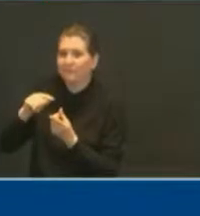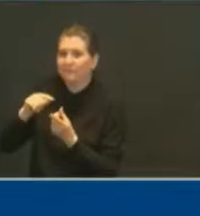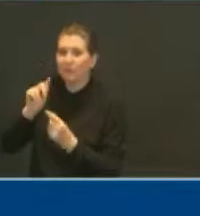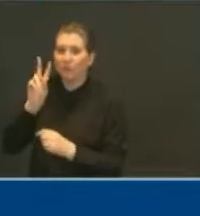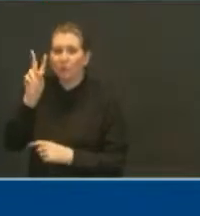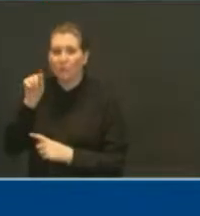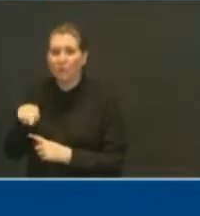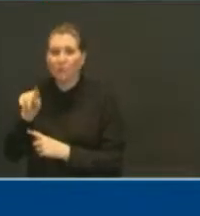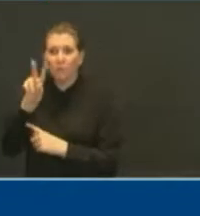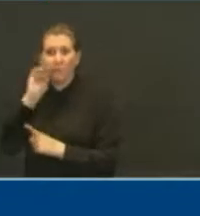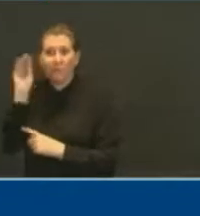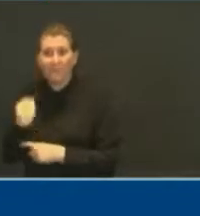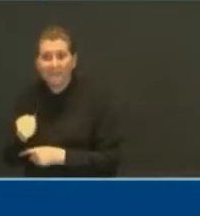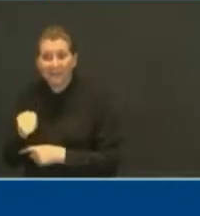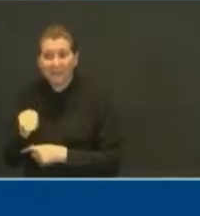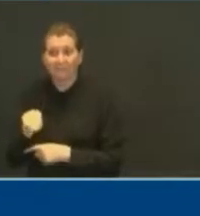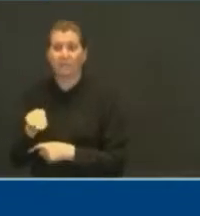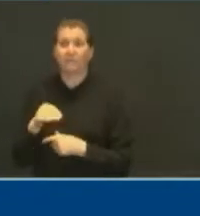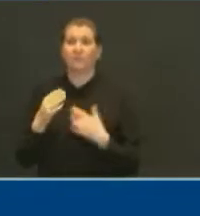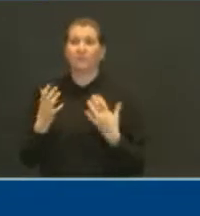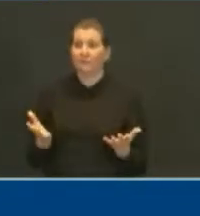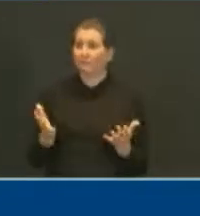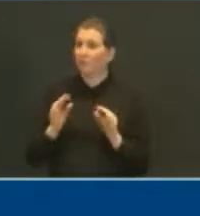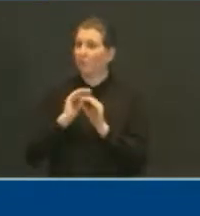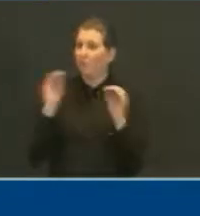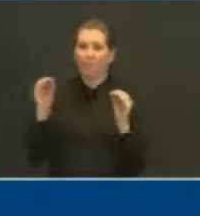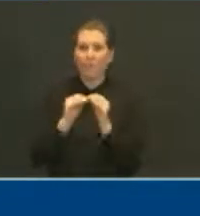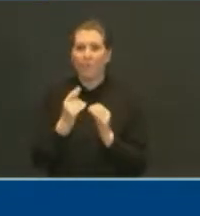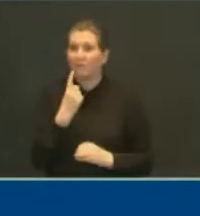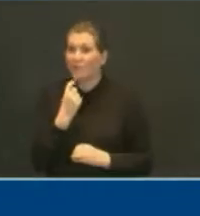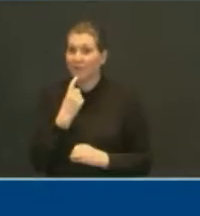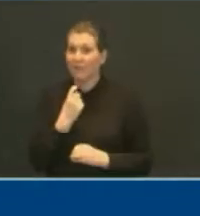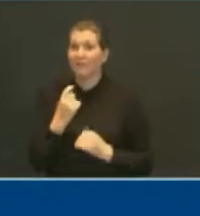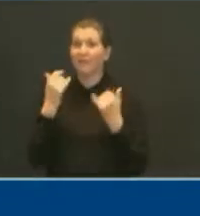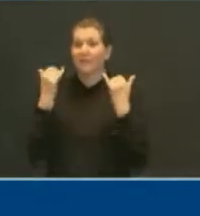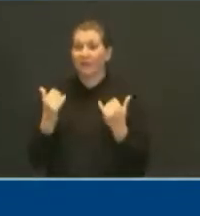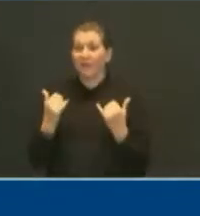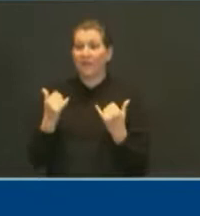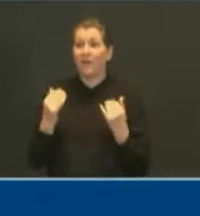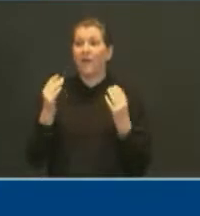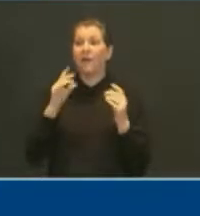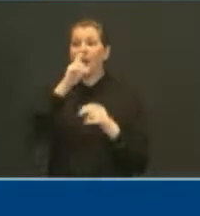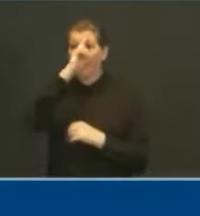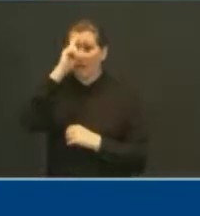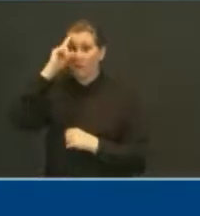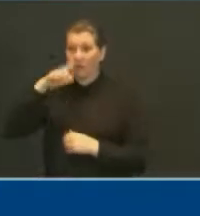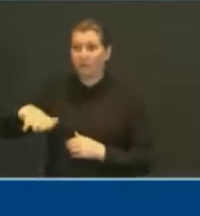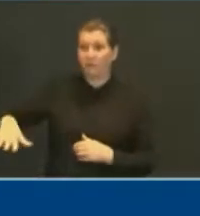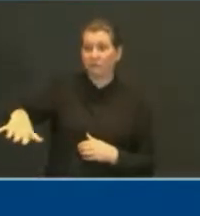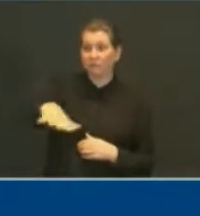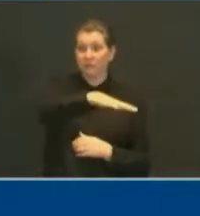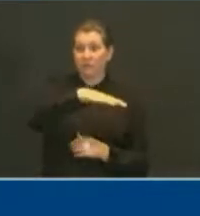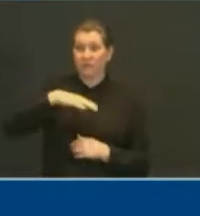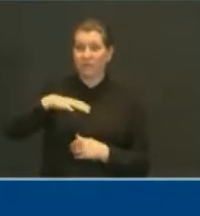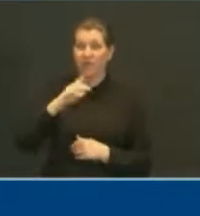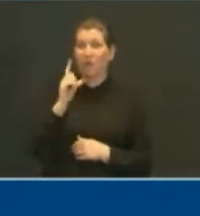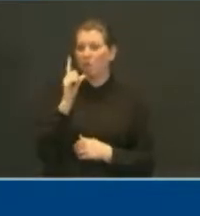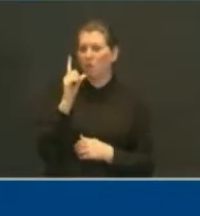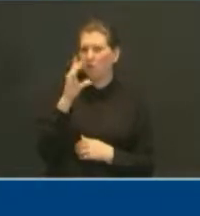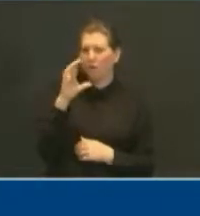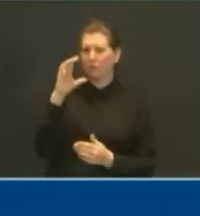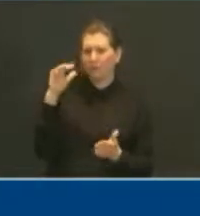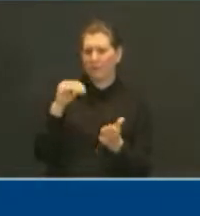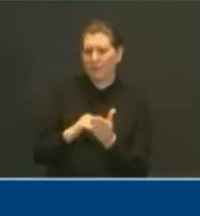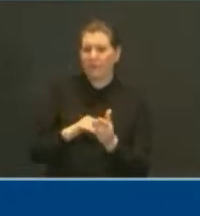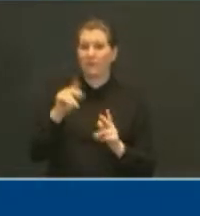number of cases in every city and town in Rhode Island was below 300 cases per 100,000 people last